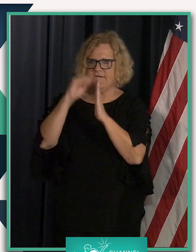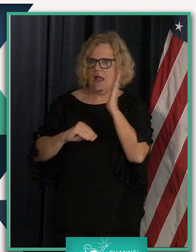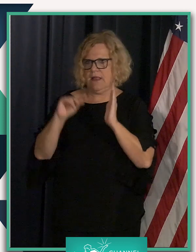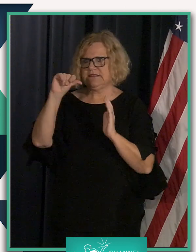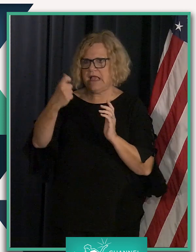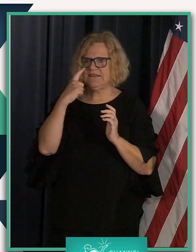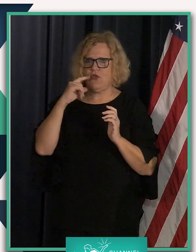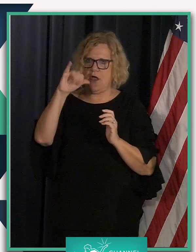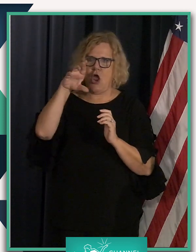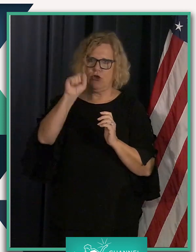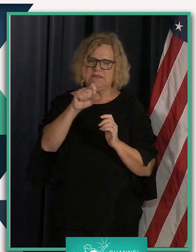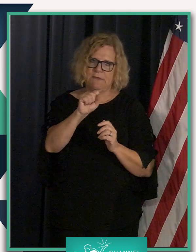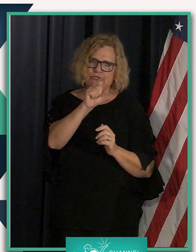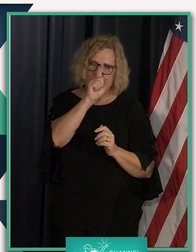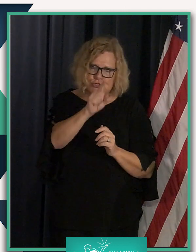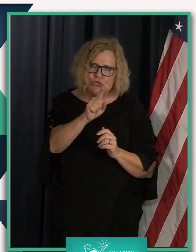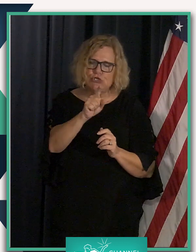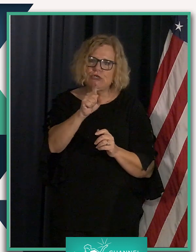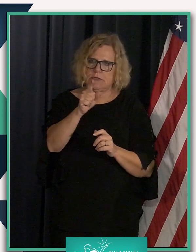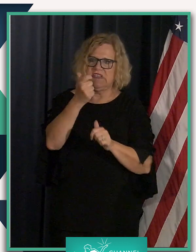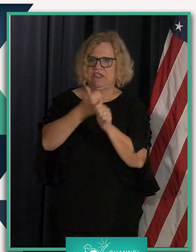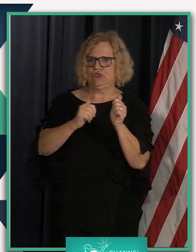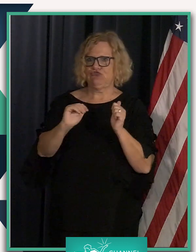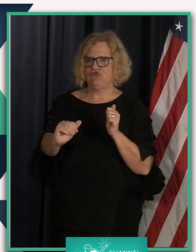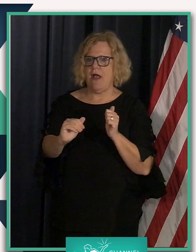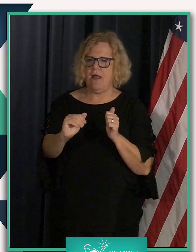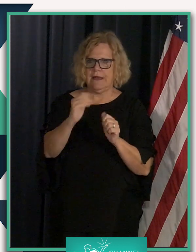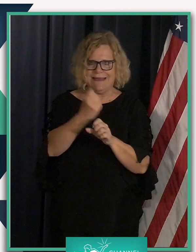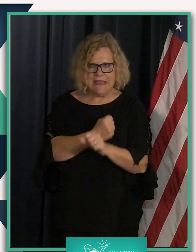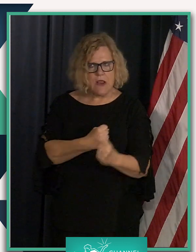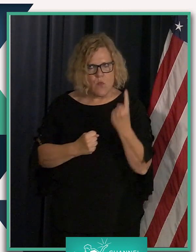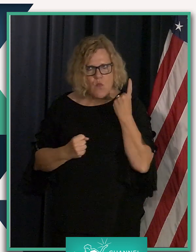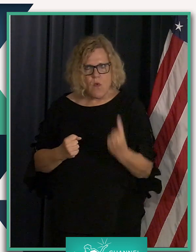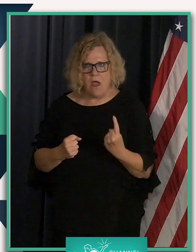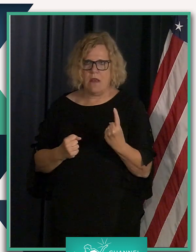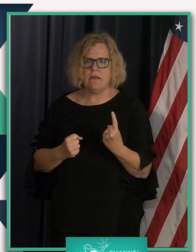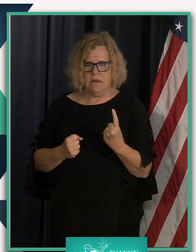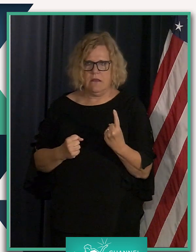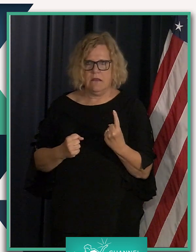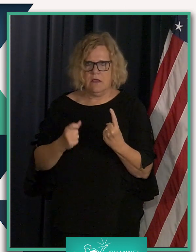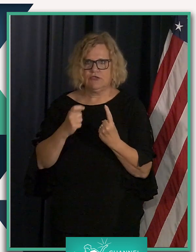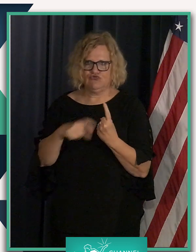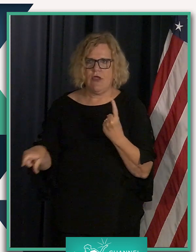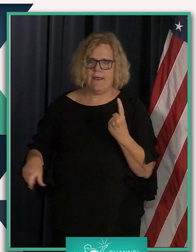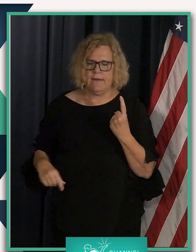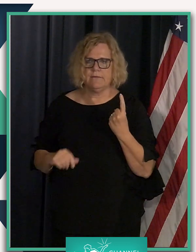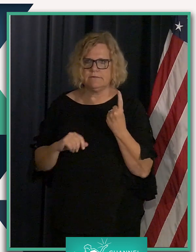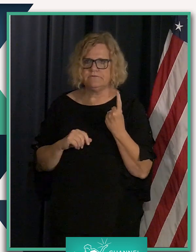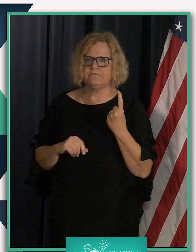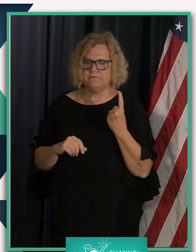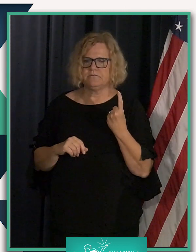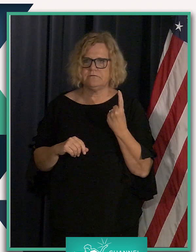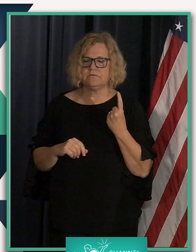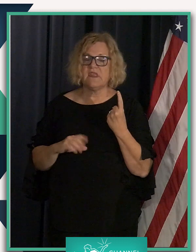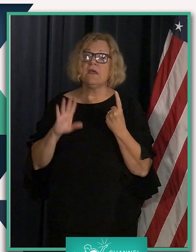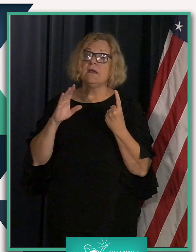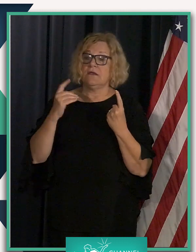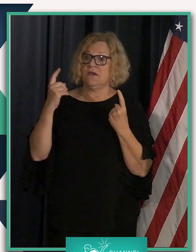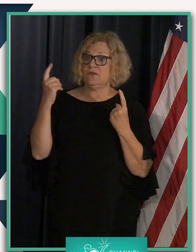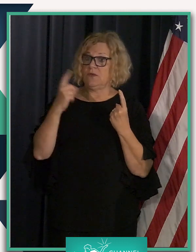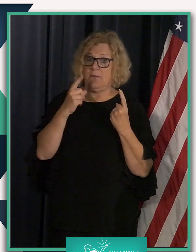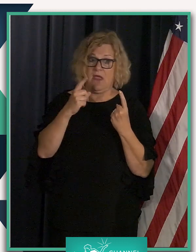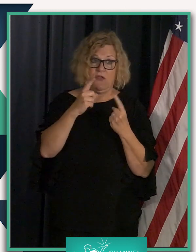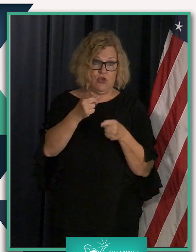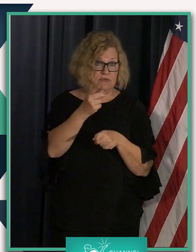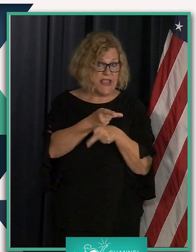order for the IRS to be sure that each child is only getting one check. So, somebody who you're